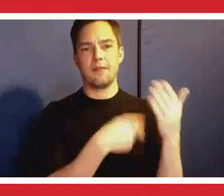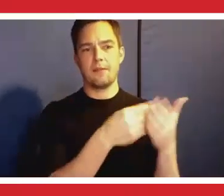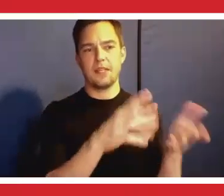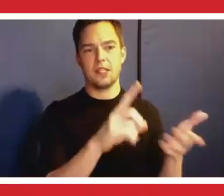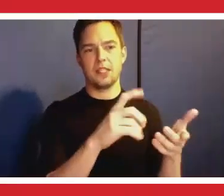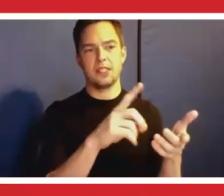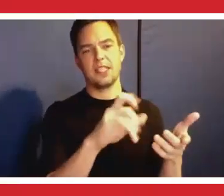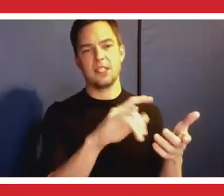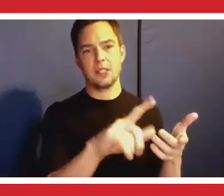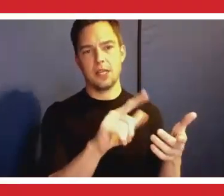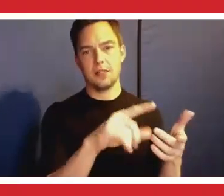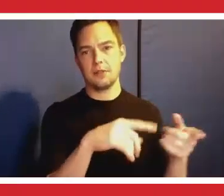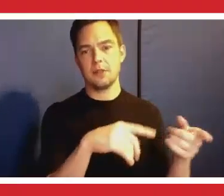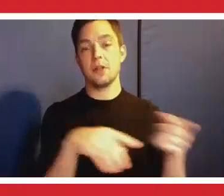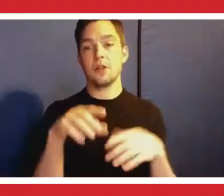AI,